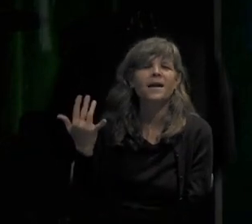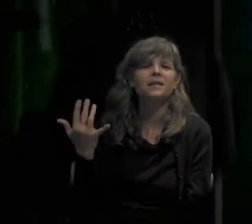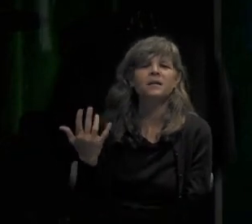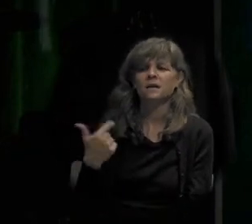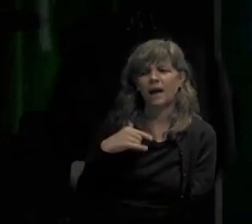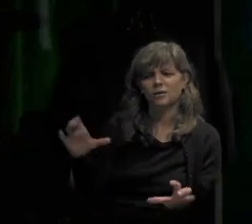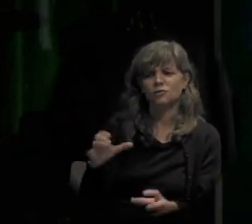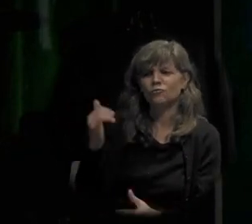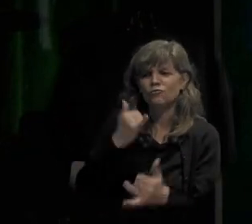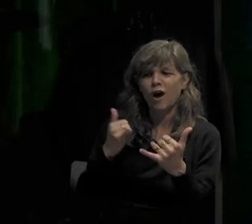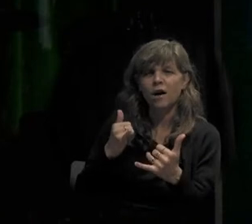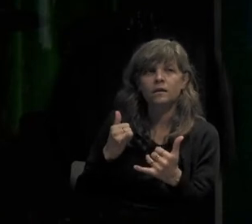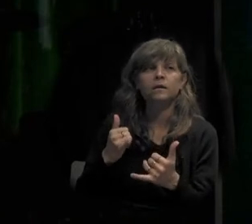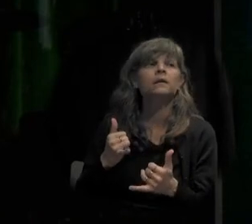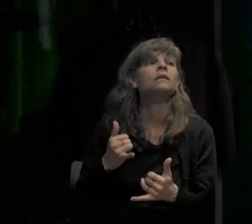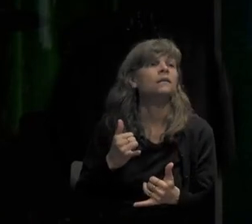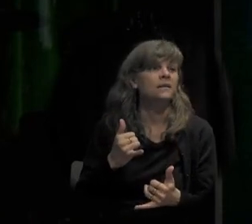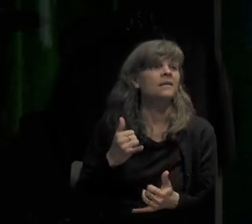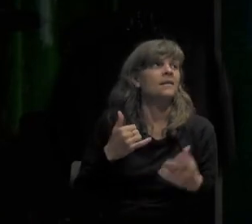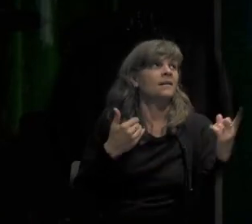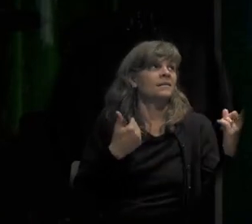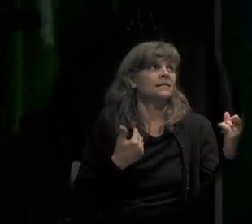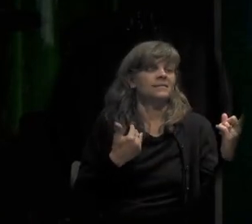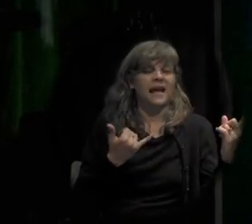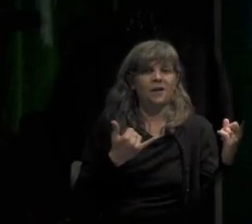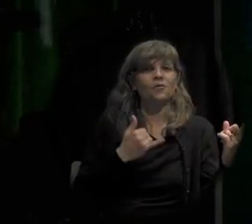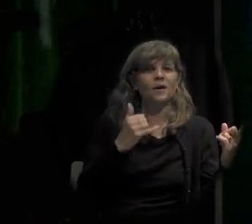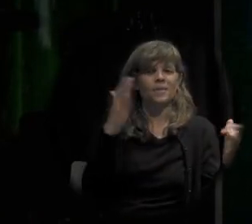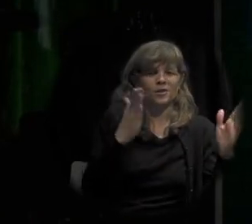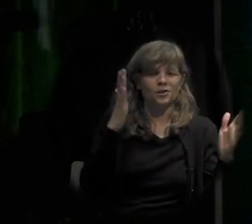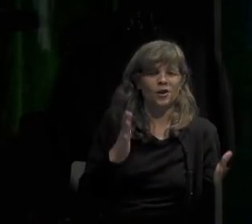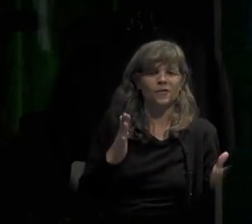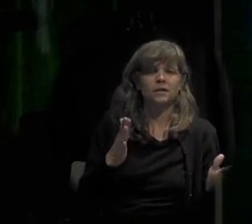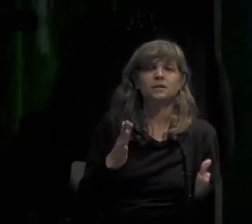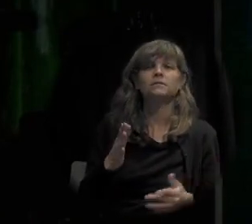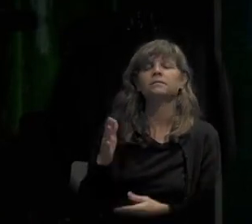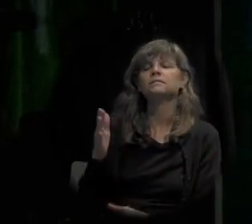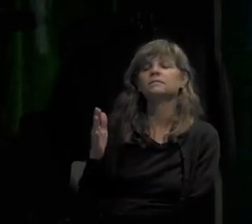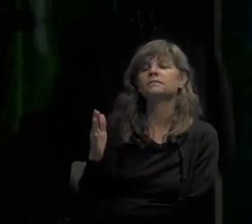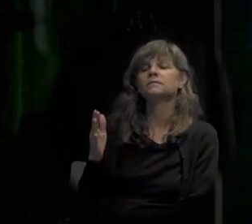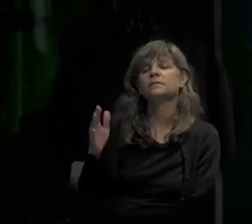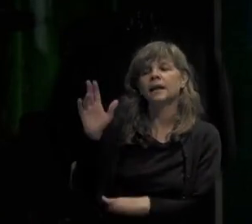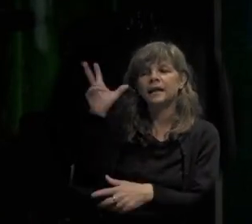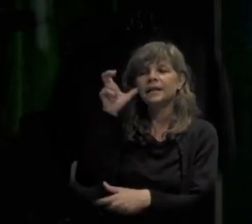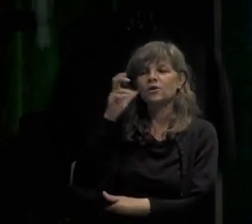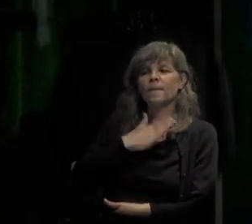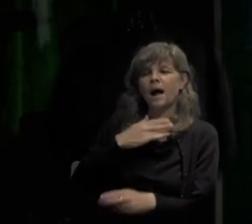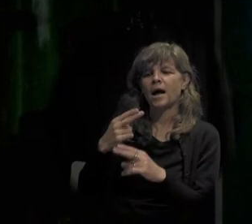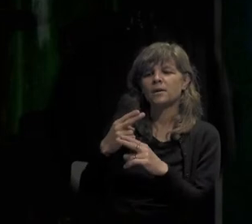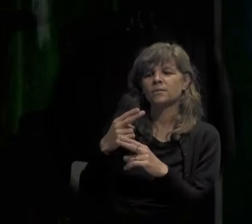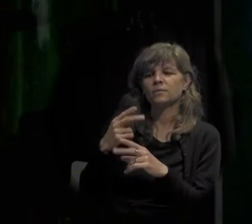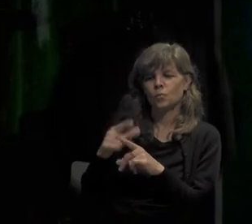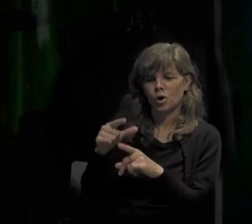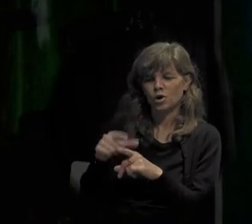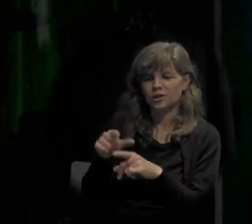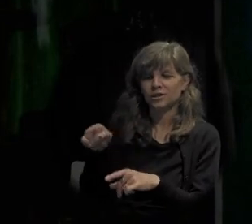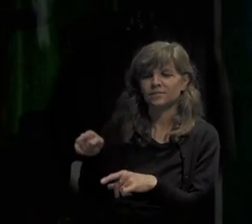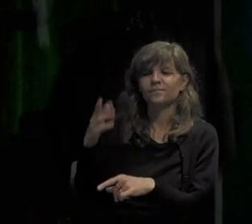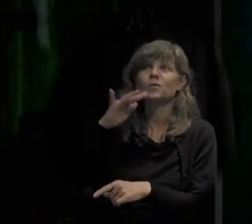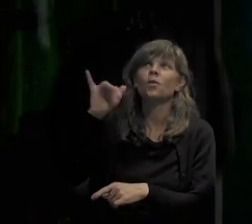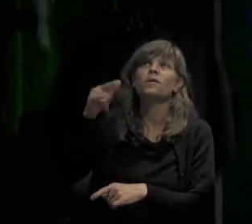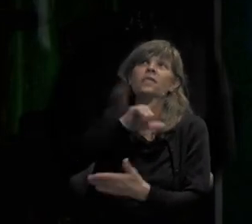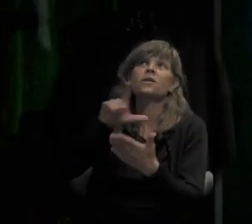therefore, let my lord the king hear the words of his servant. If it is the Lord who has stirred you up against me, may he accept an offering. But we all know it's not the